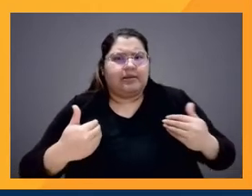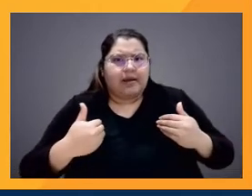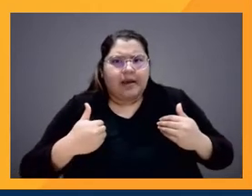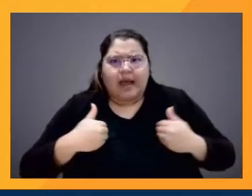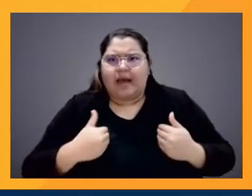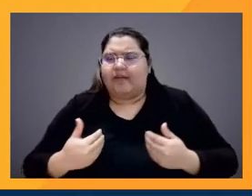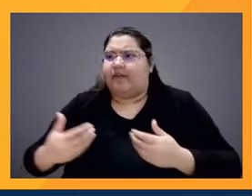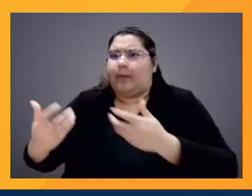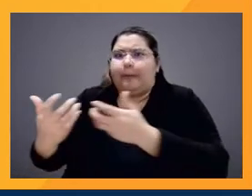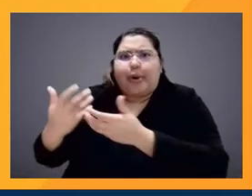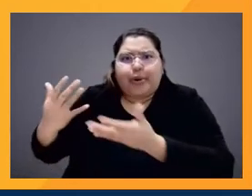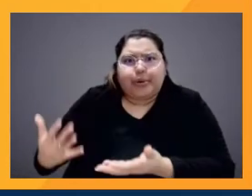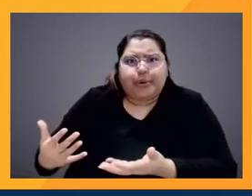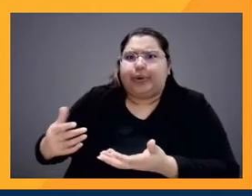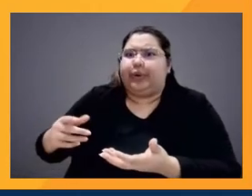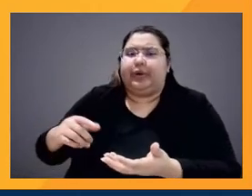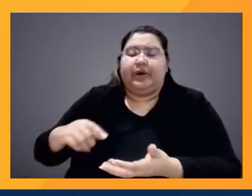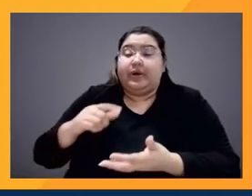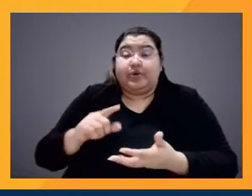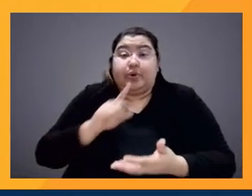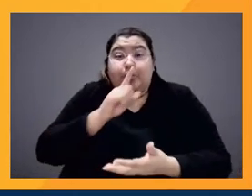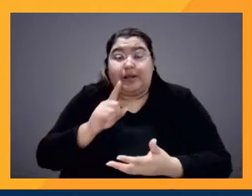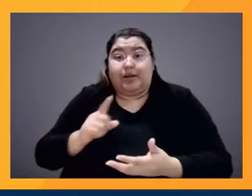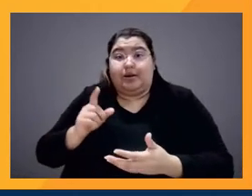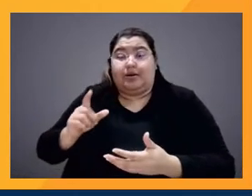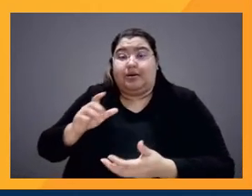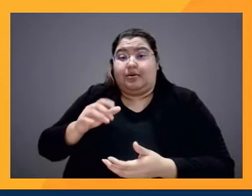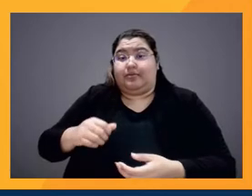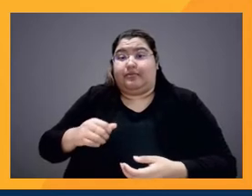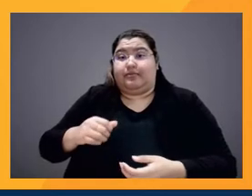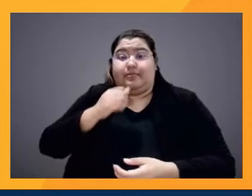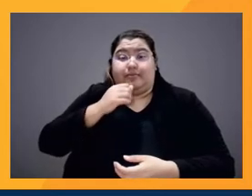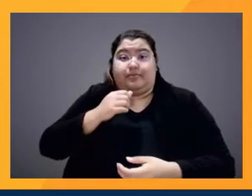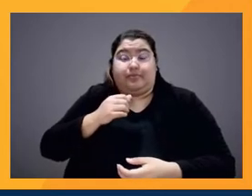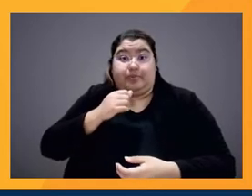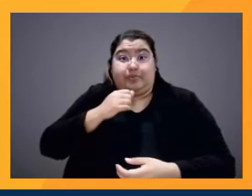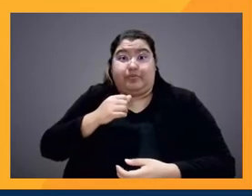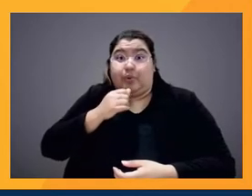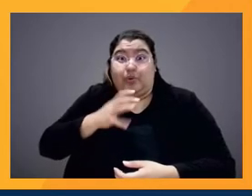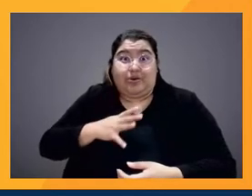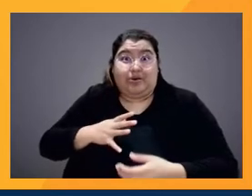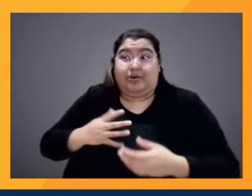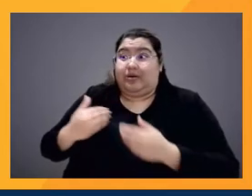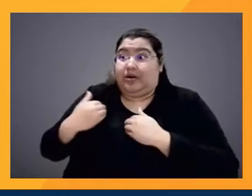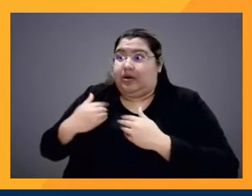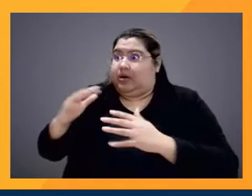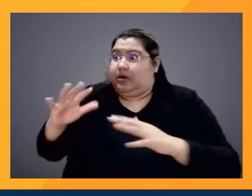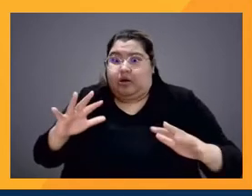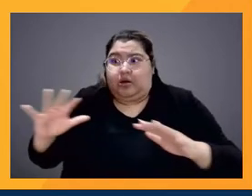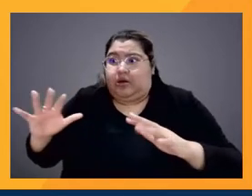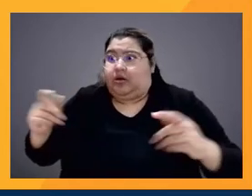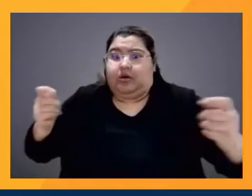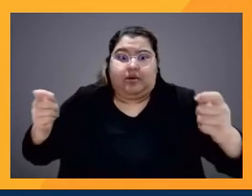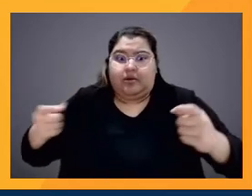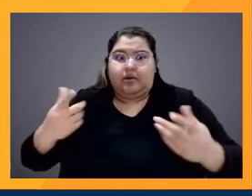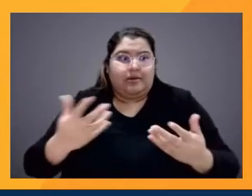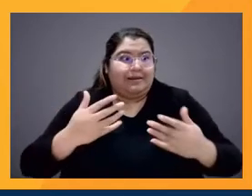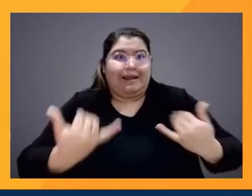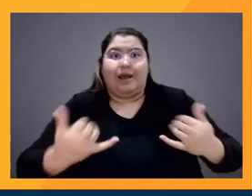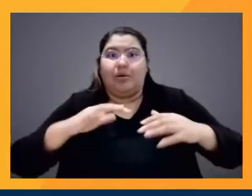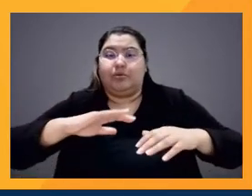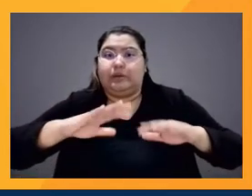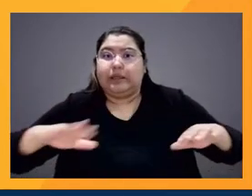Women have separated from jobs either by choice or not Maybe they